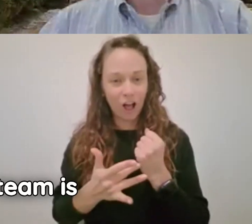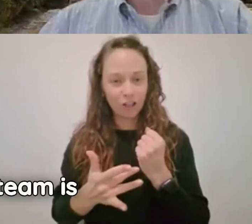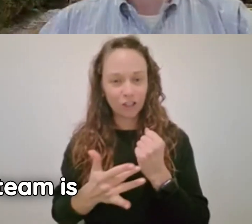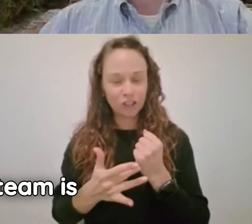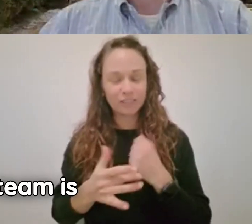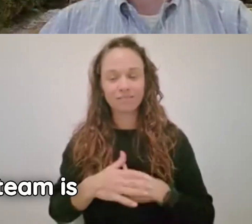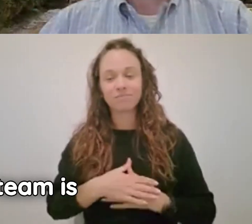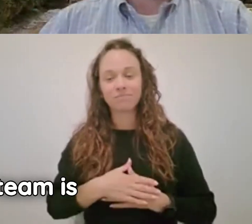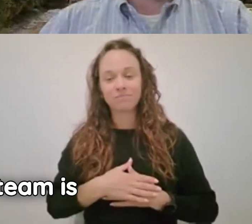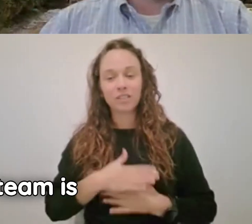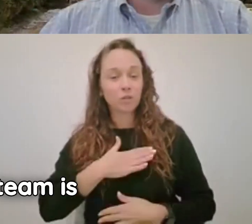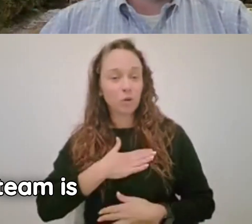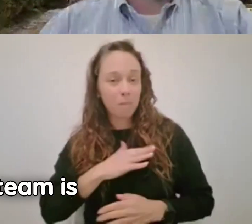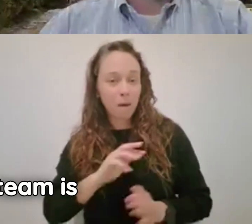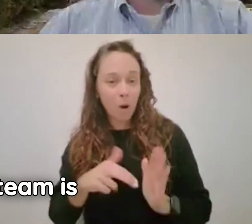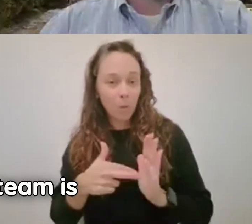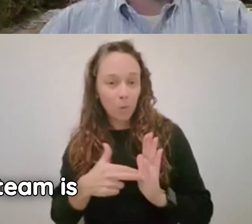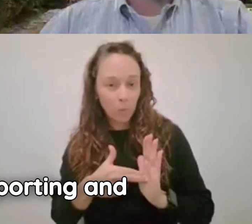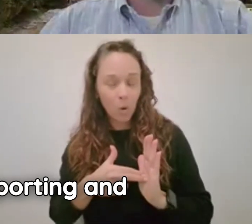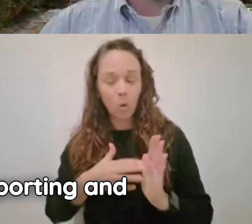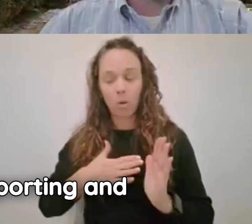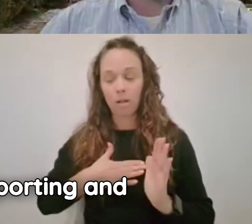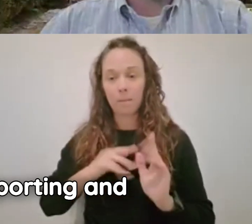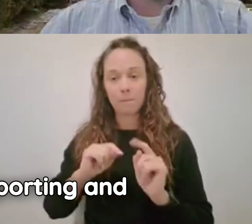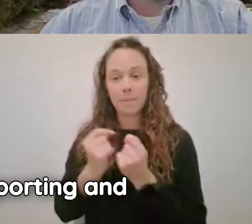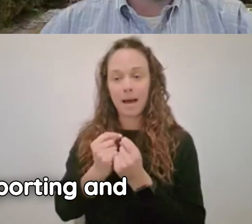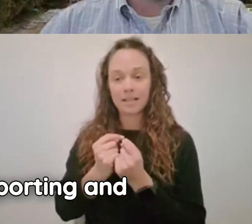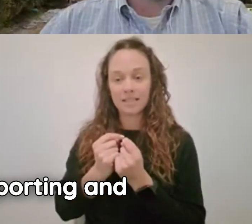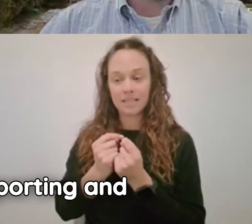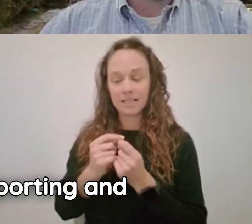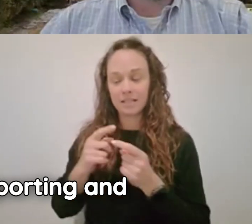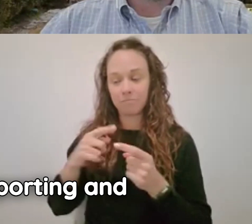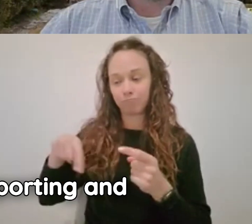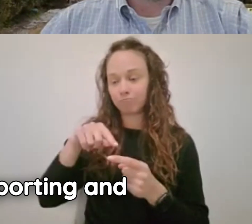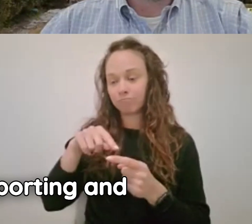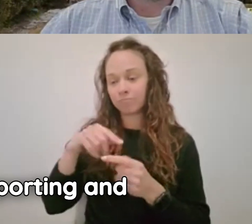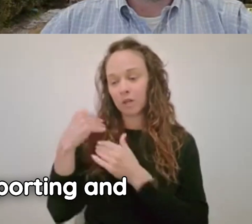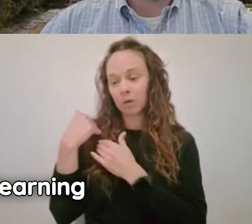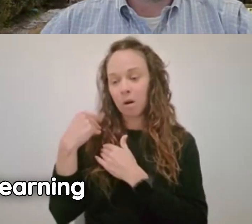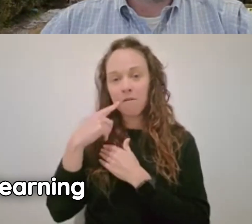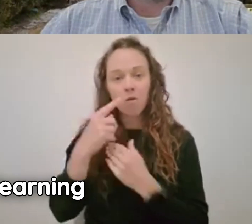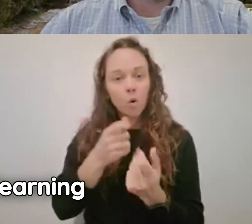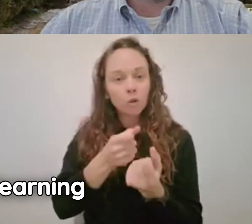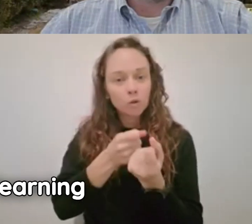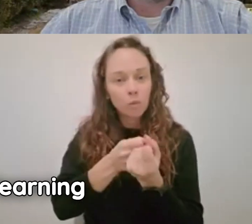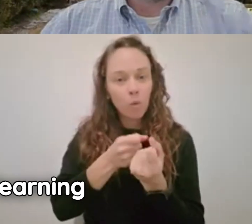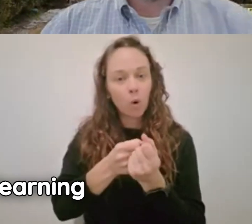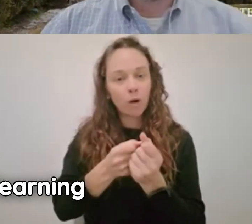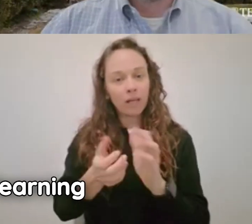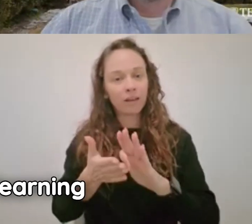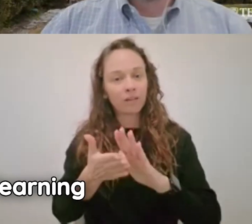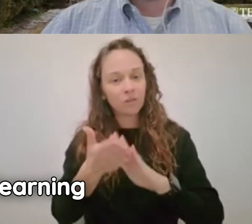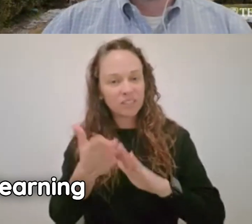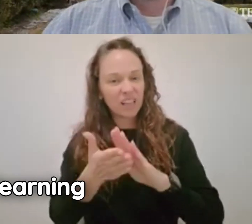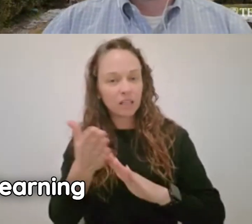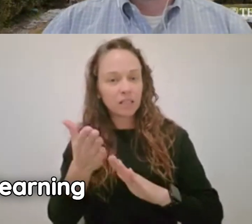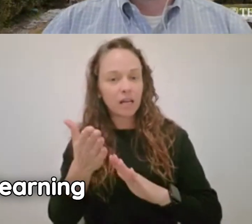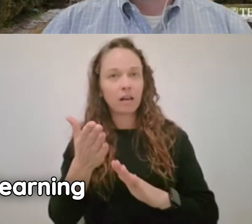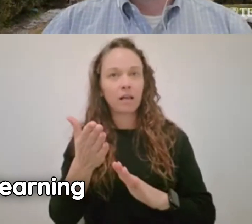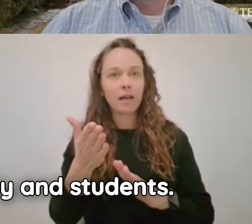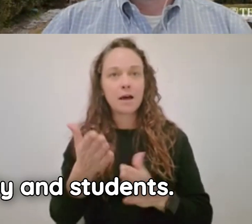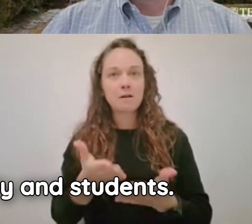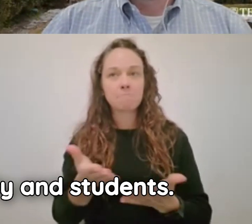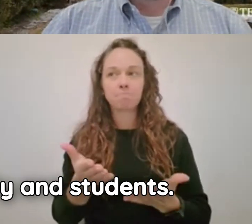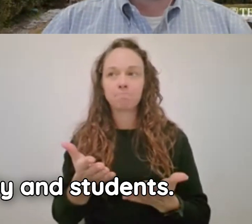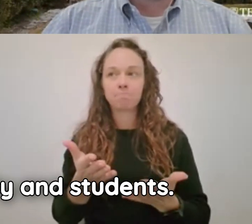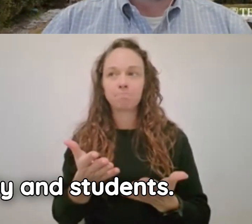In my role, my team is responsible for supporting, facilitating the